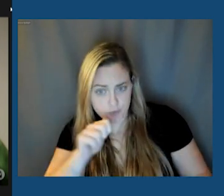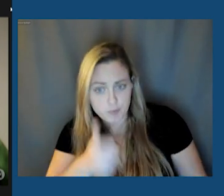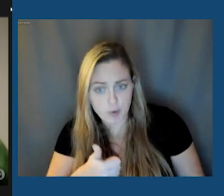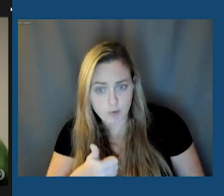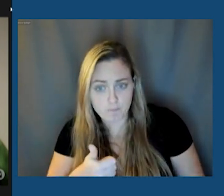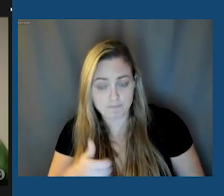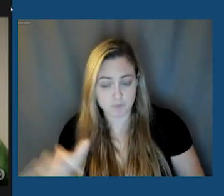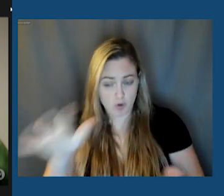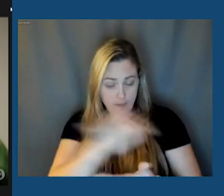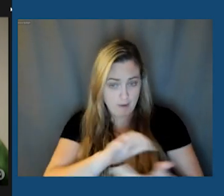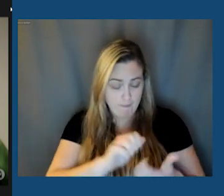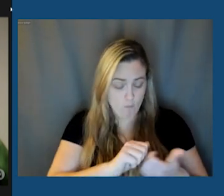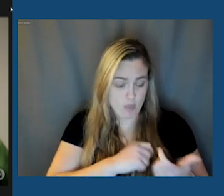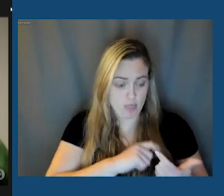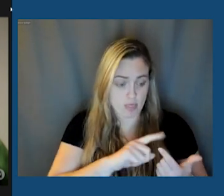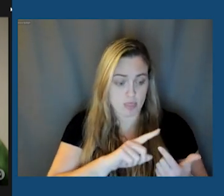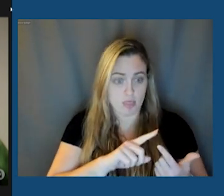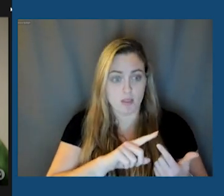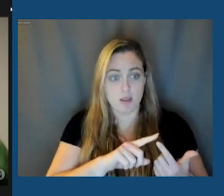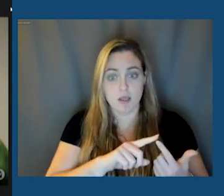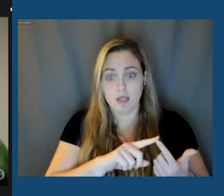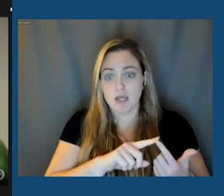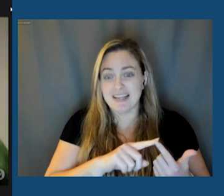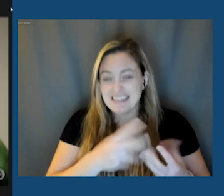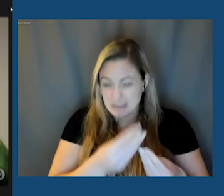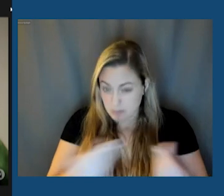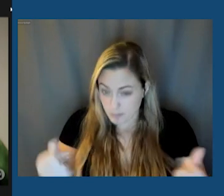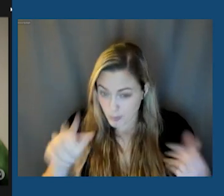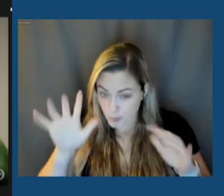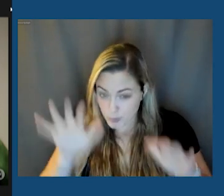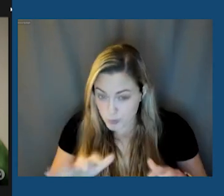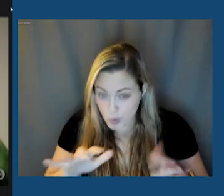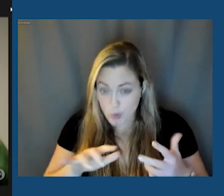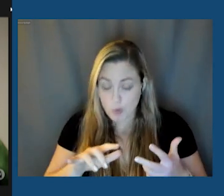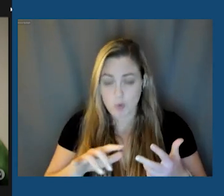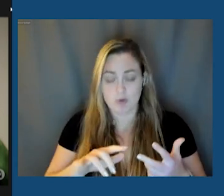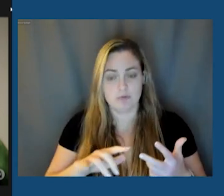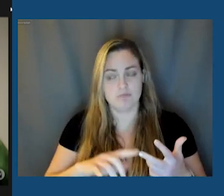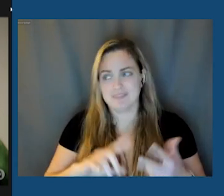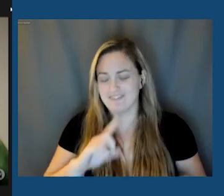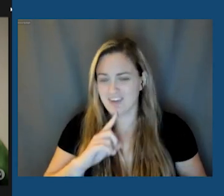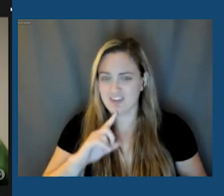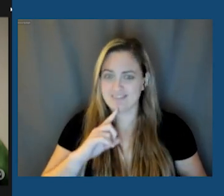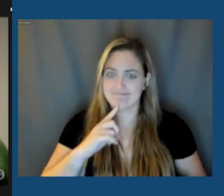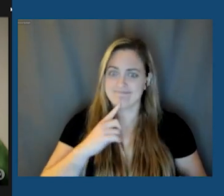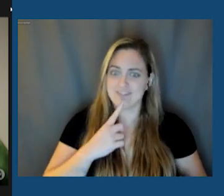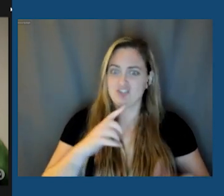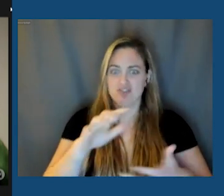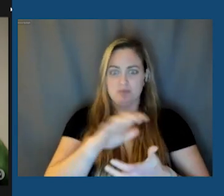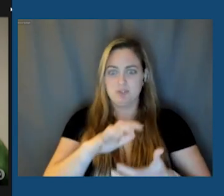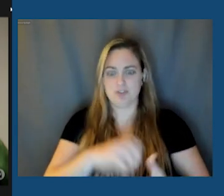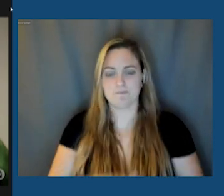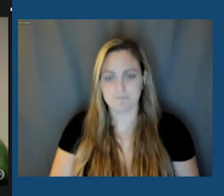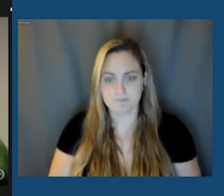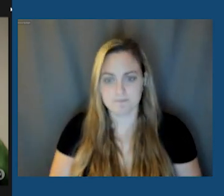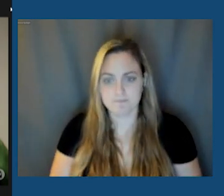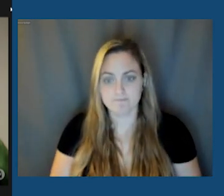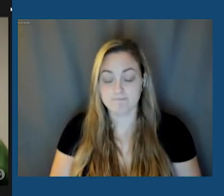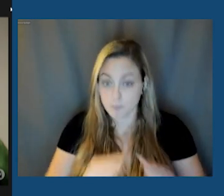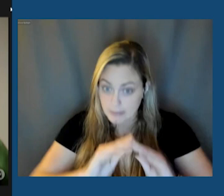combining that with the multiple inches of melted snow, we're talking about a very dangerous combination. Let me be